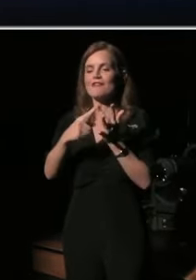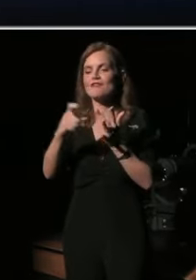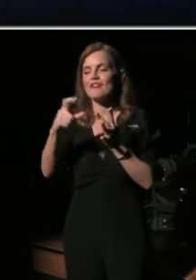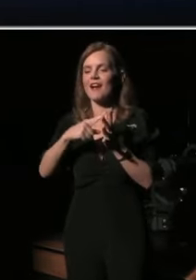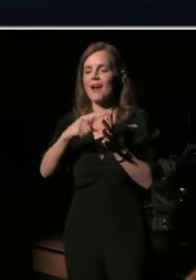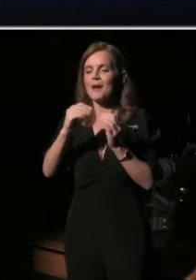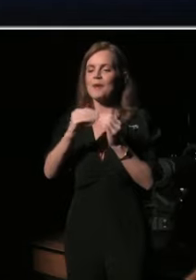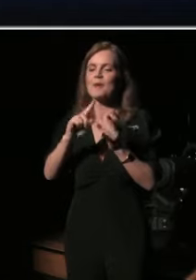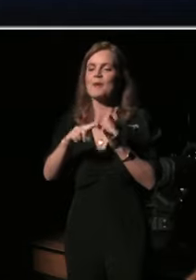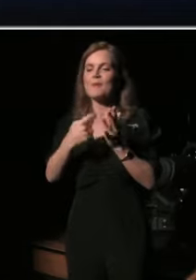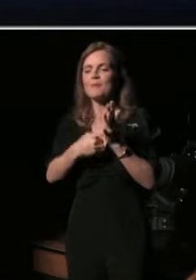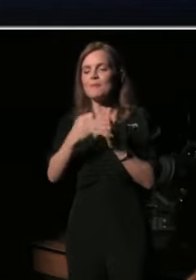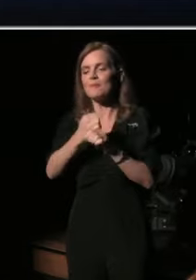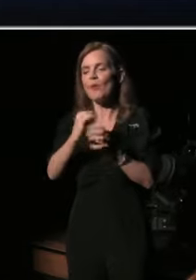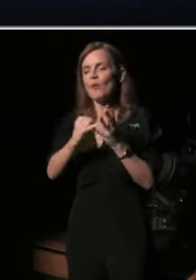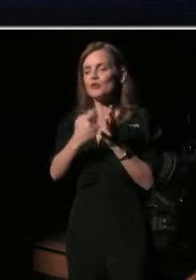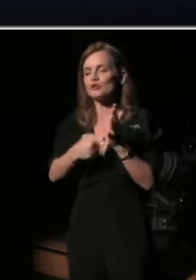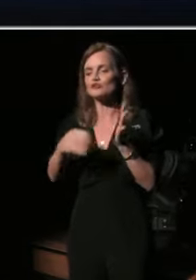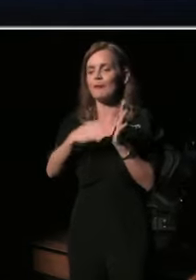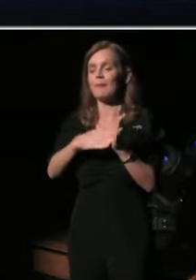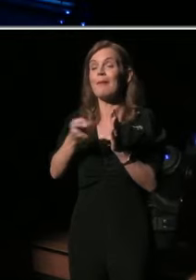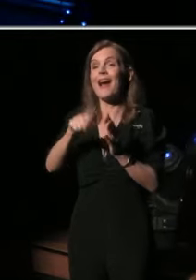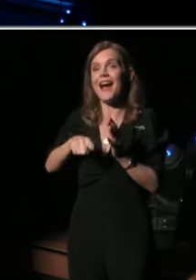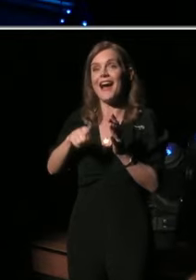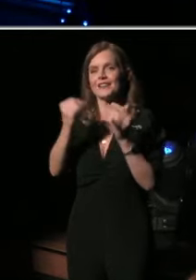presenter Dan O'Neill.